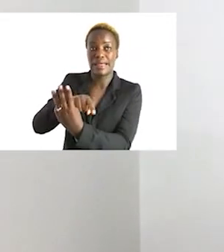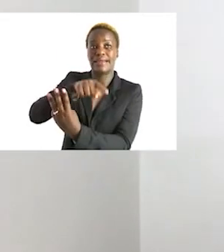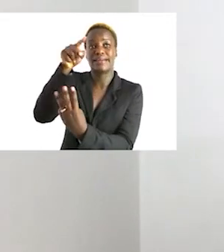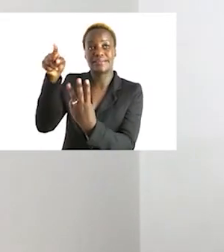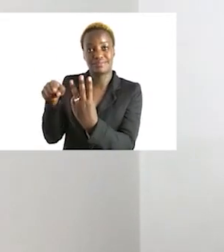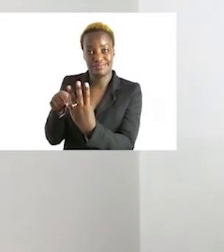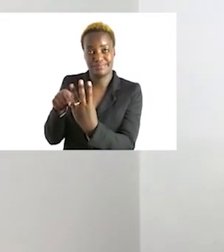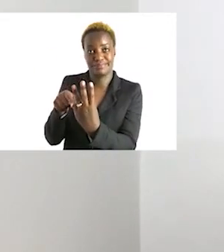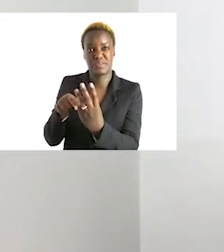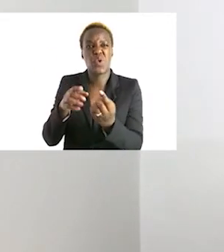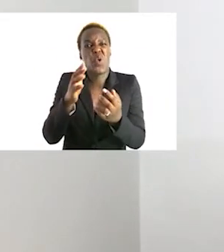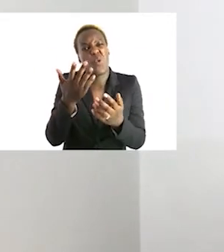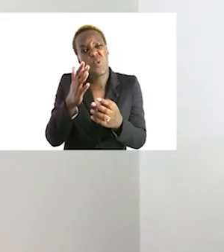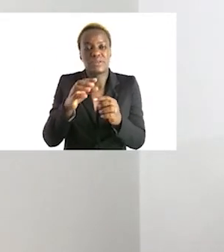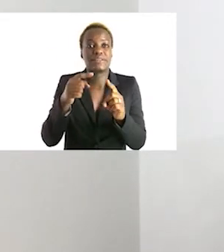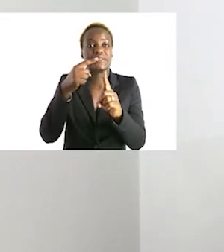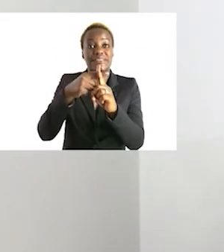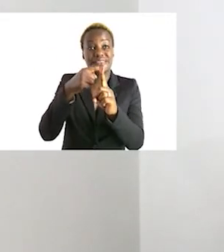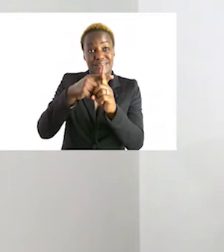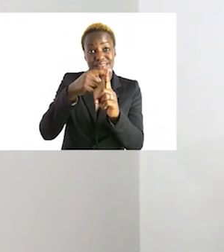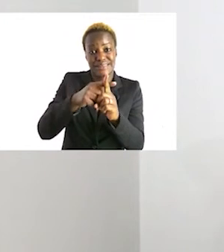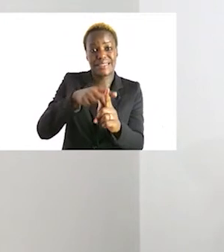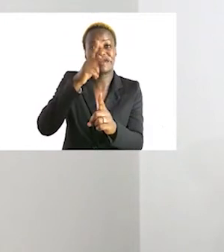For example, if we have